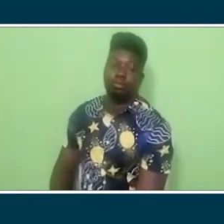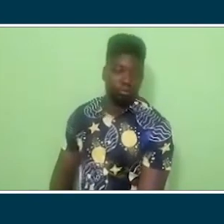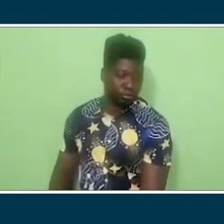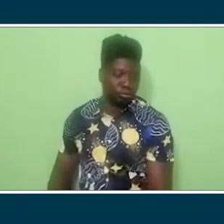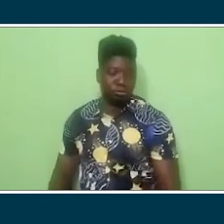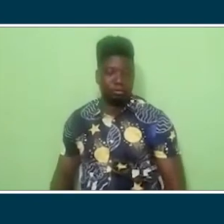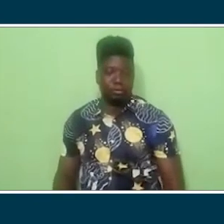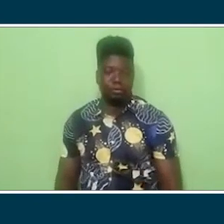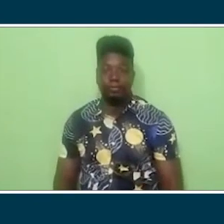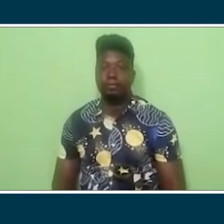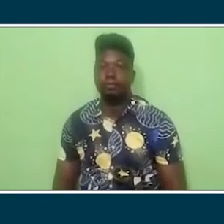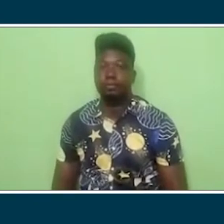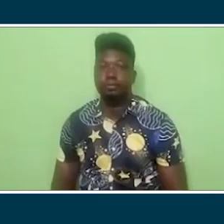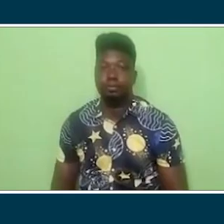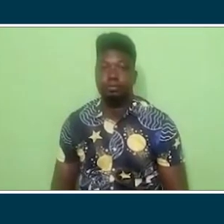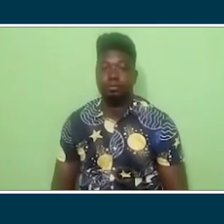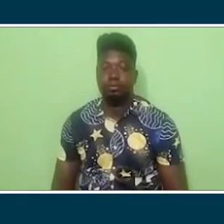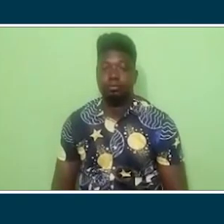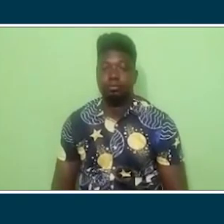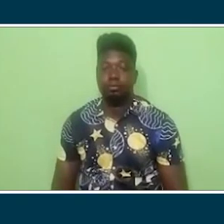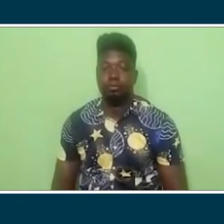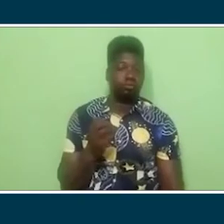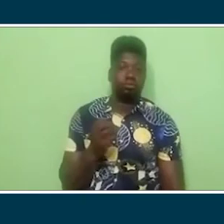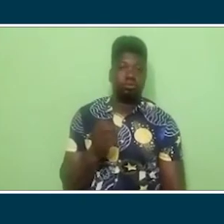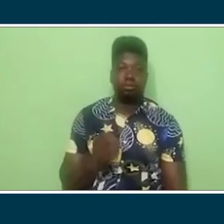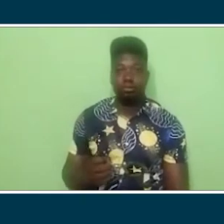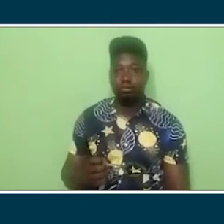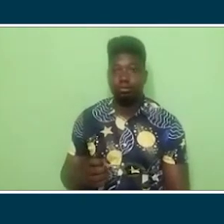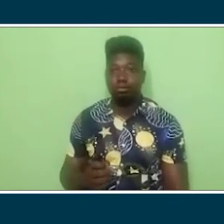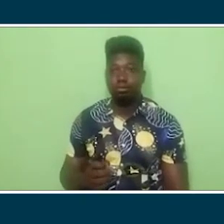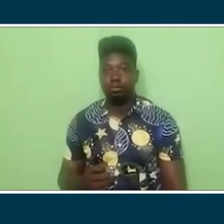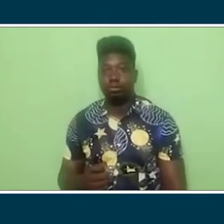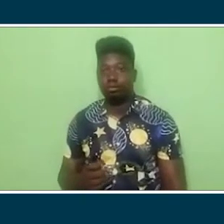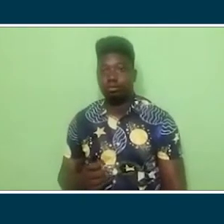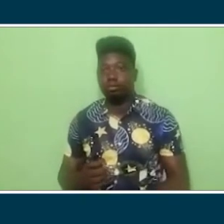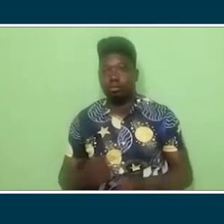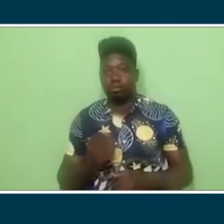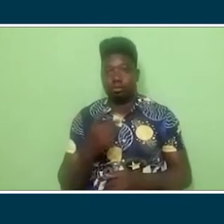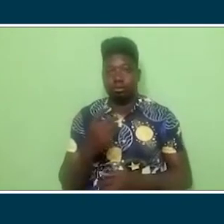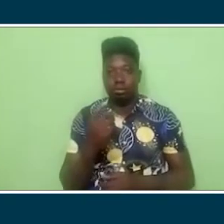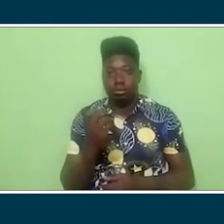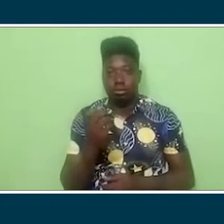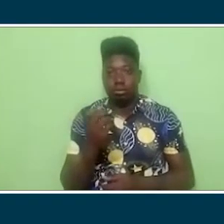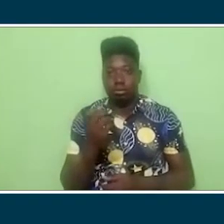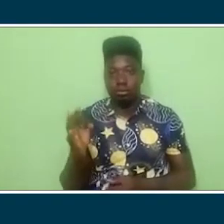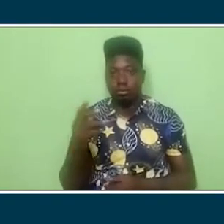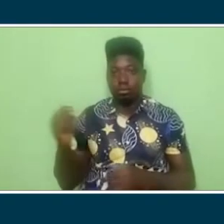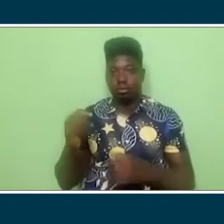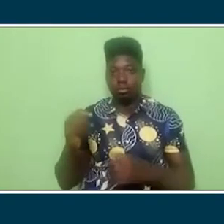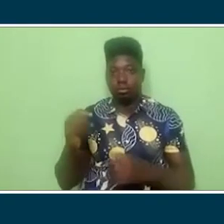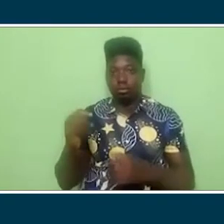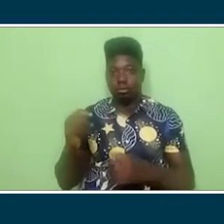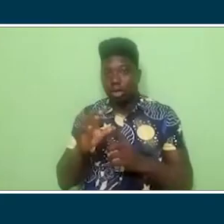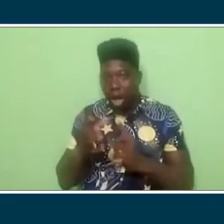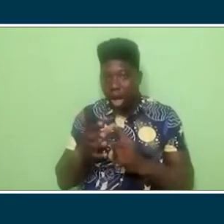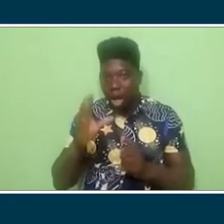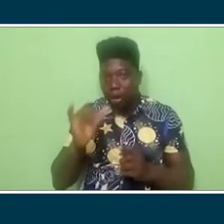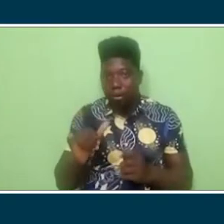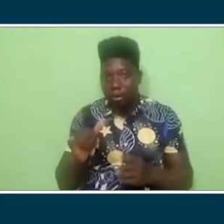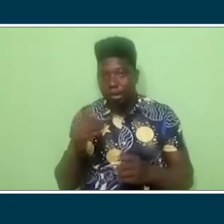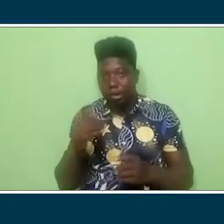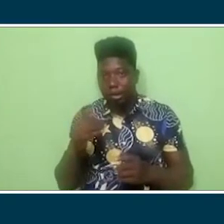You know, and so this is the result of being conditioned by a dominant culture that teaches us all to hate